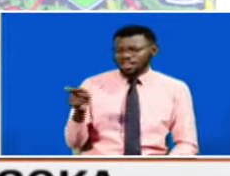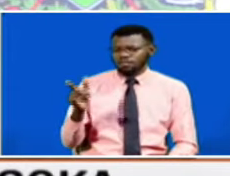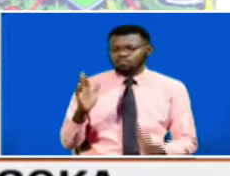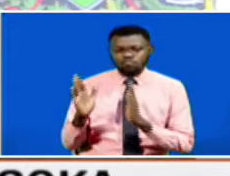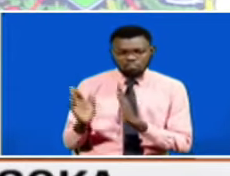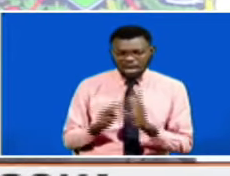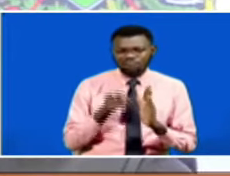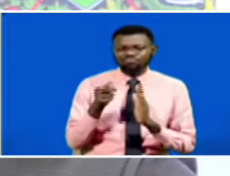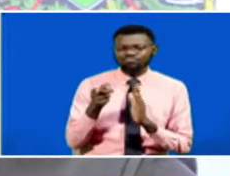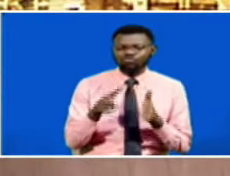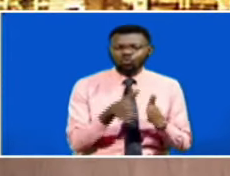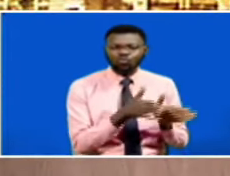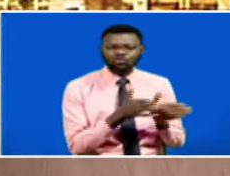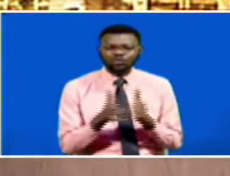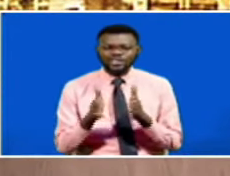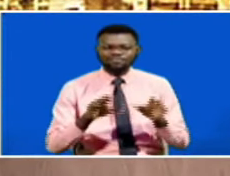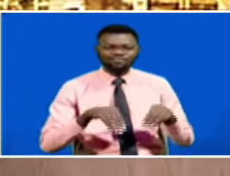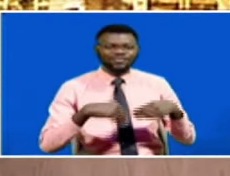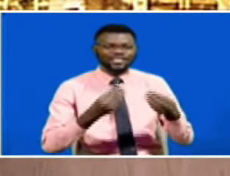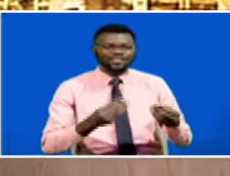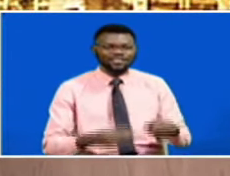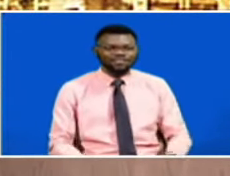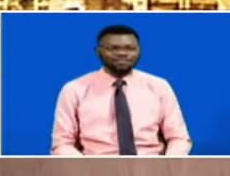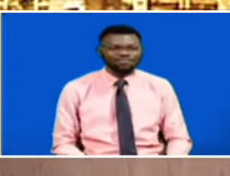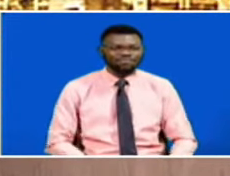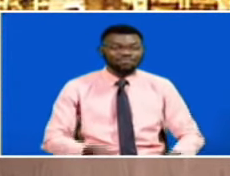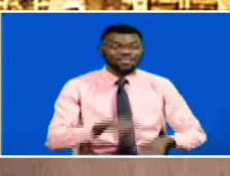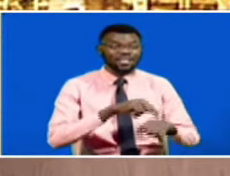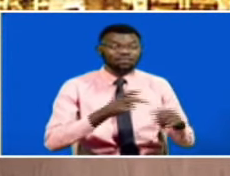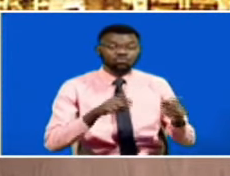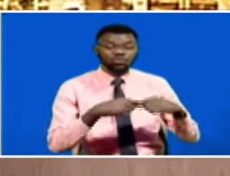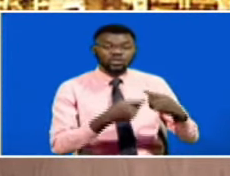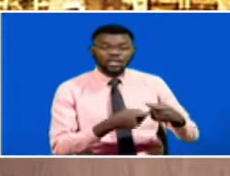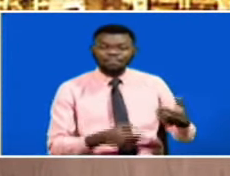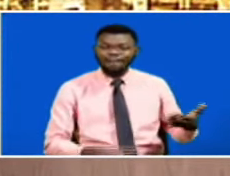top. Timu ya taifa ya mpira wa vikapu kwa wanaume Kenya